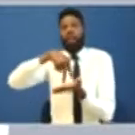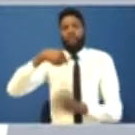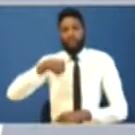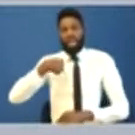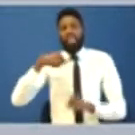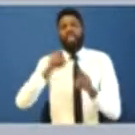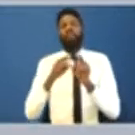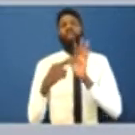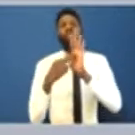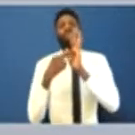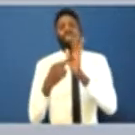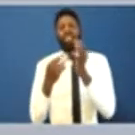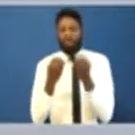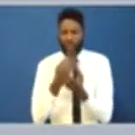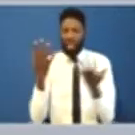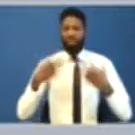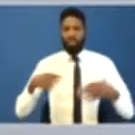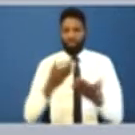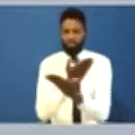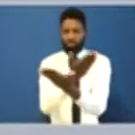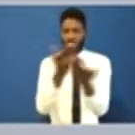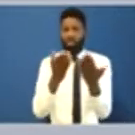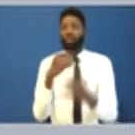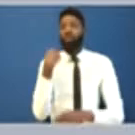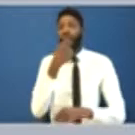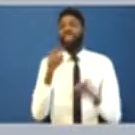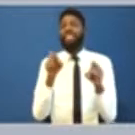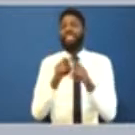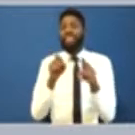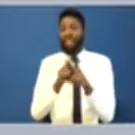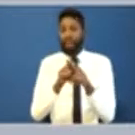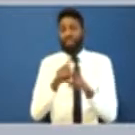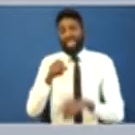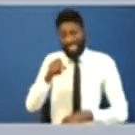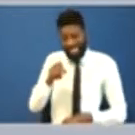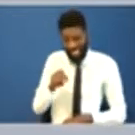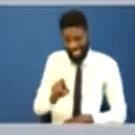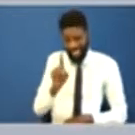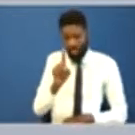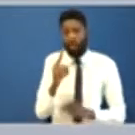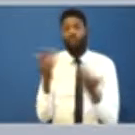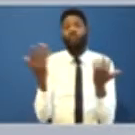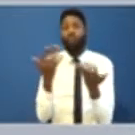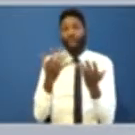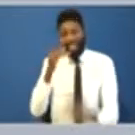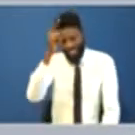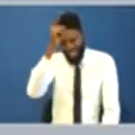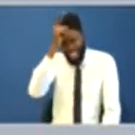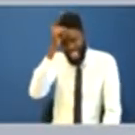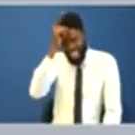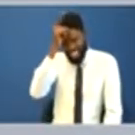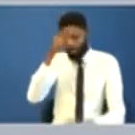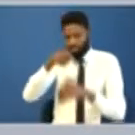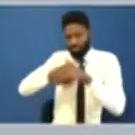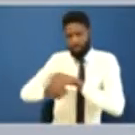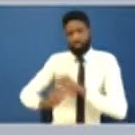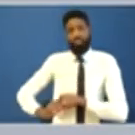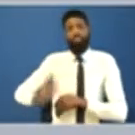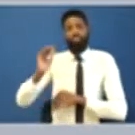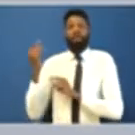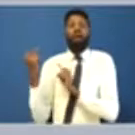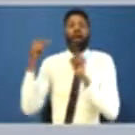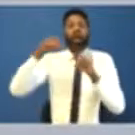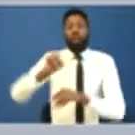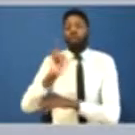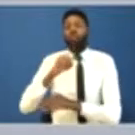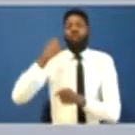us who who grew up in our country then they come to nairobi they work